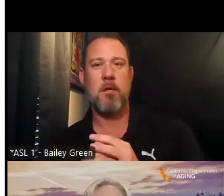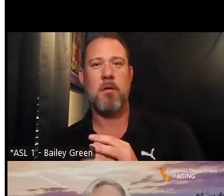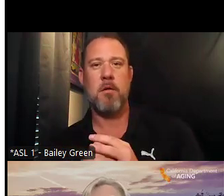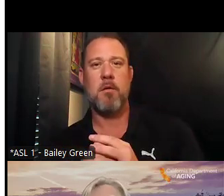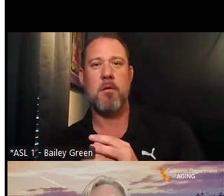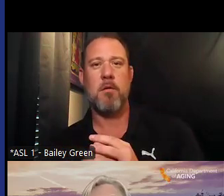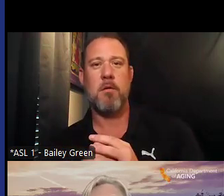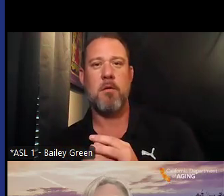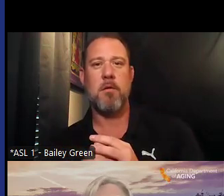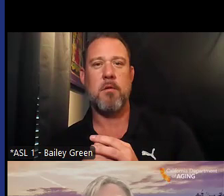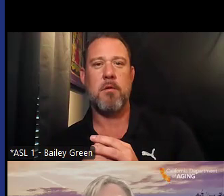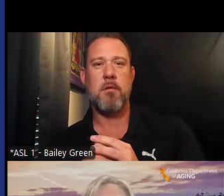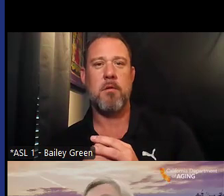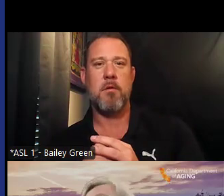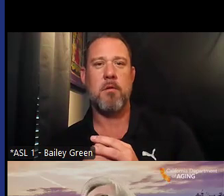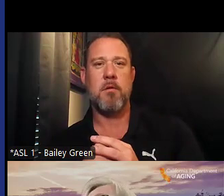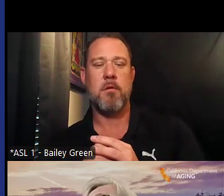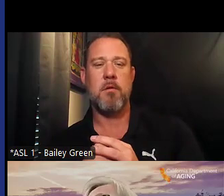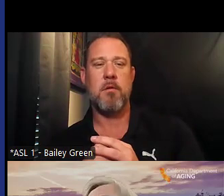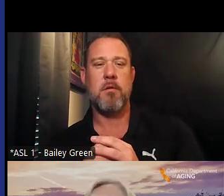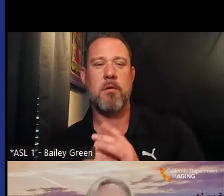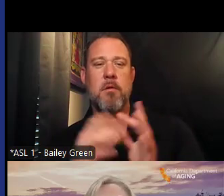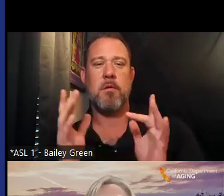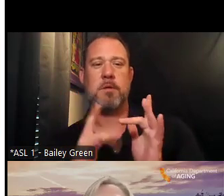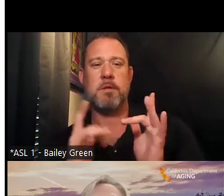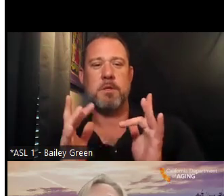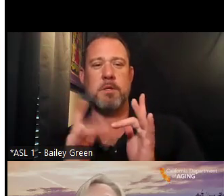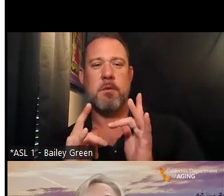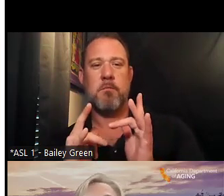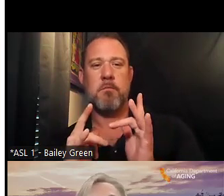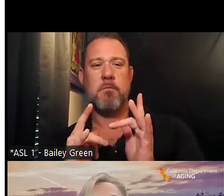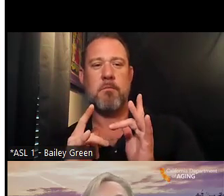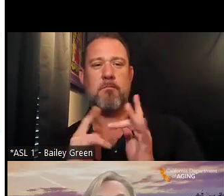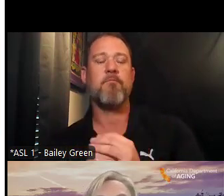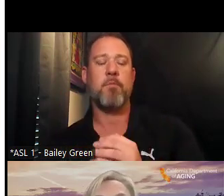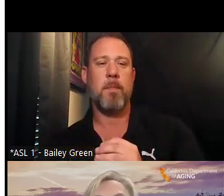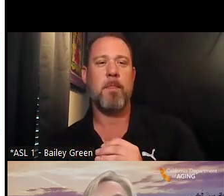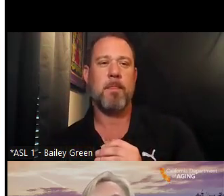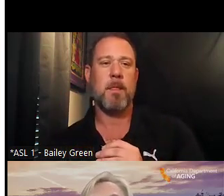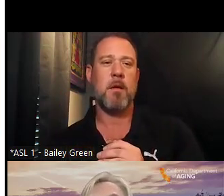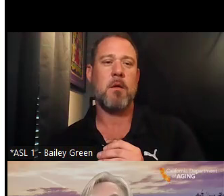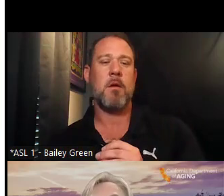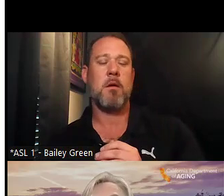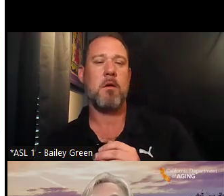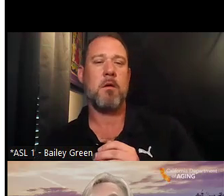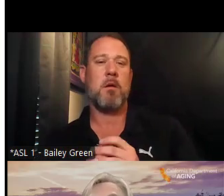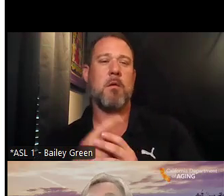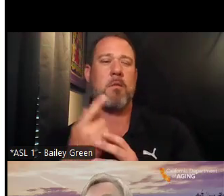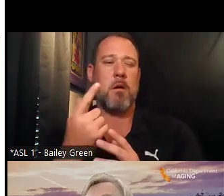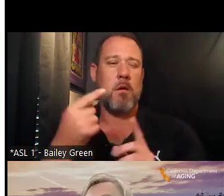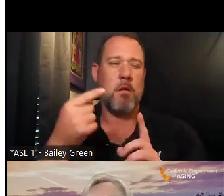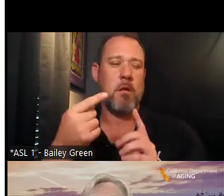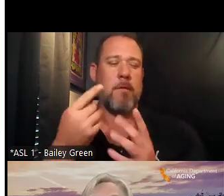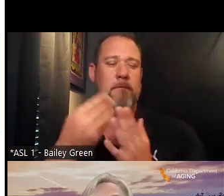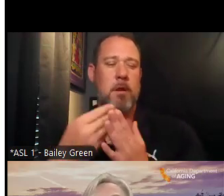processes. And we'll skip 2 slides forward. So a little bit on the county's